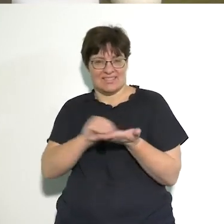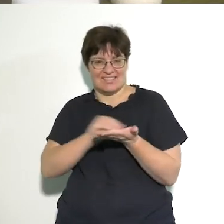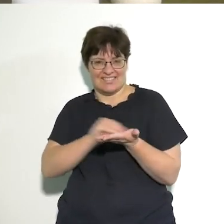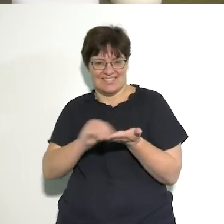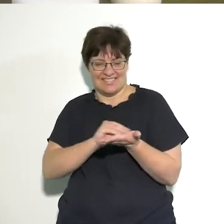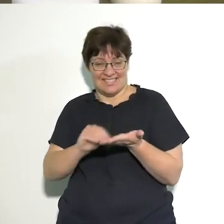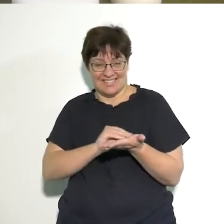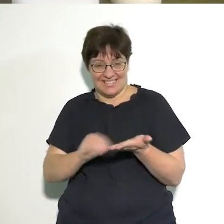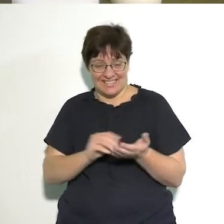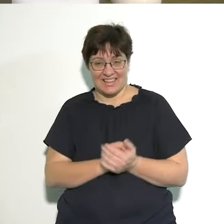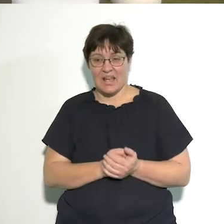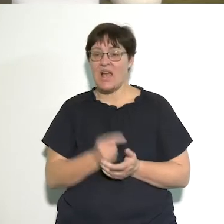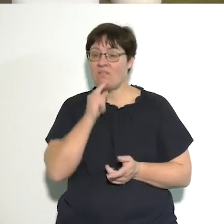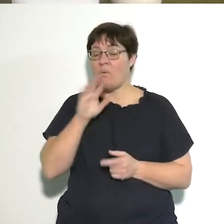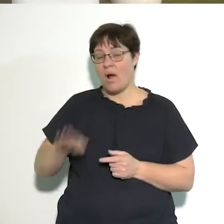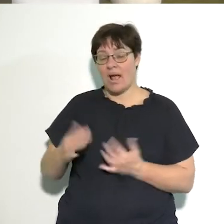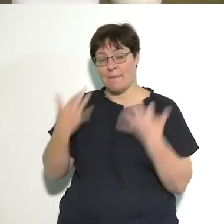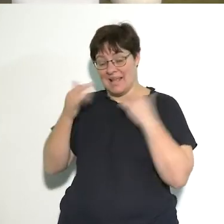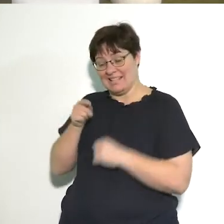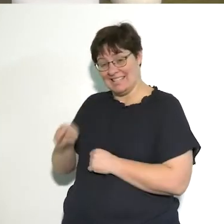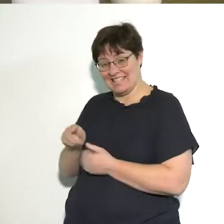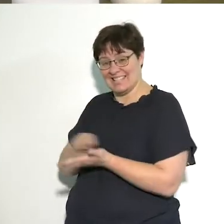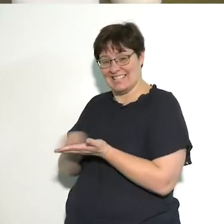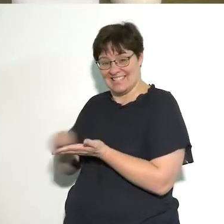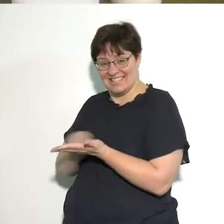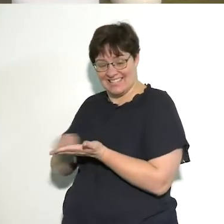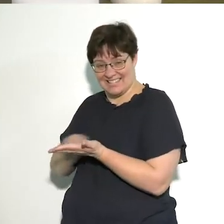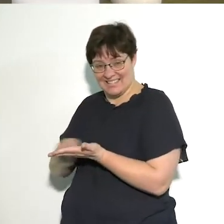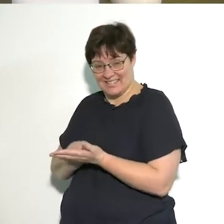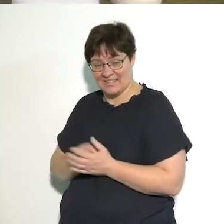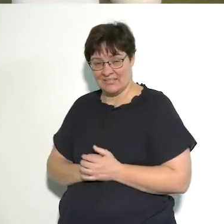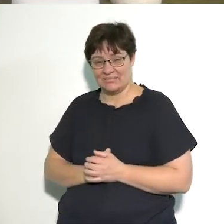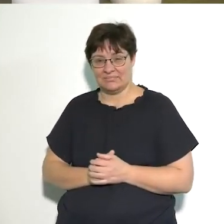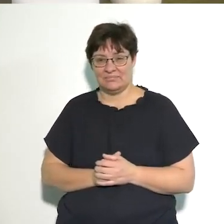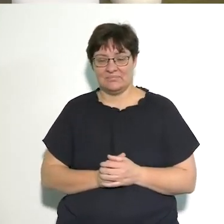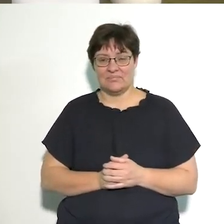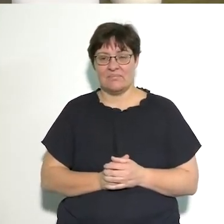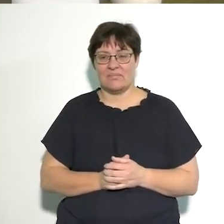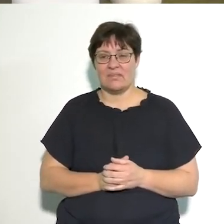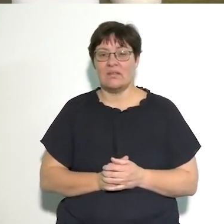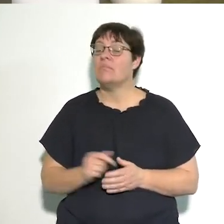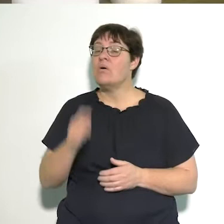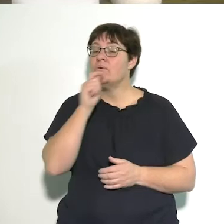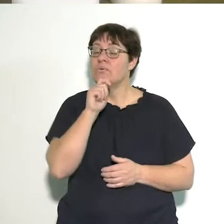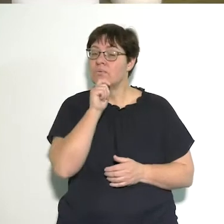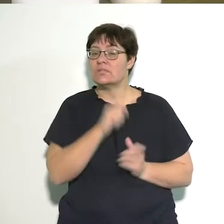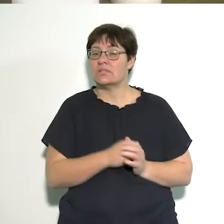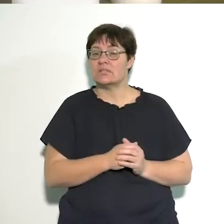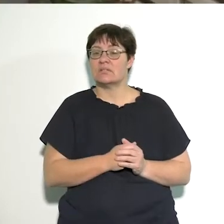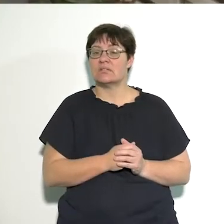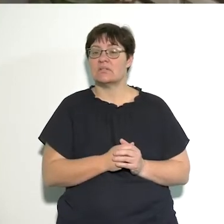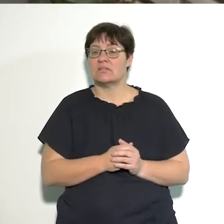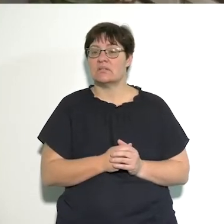as a duster when I'm working on a cardboard that's covered in plastic. Now this plastic I used